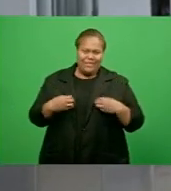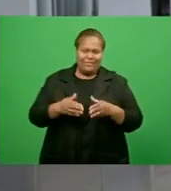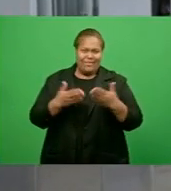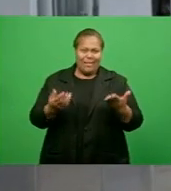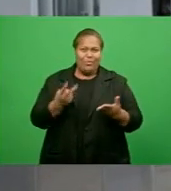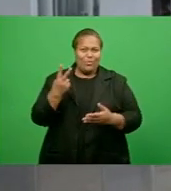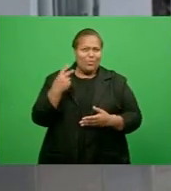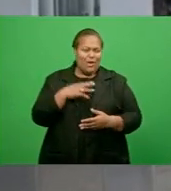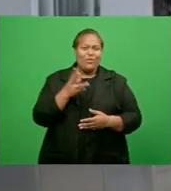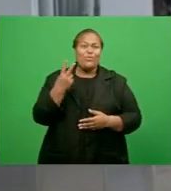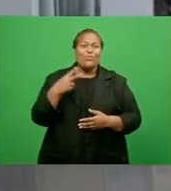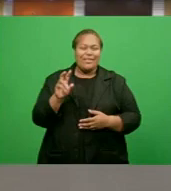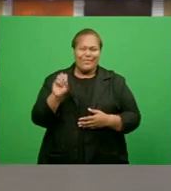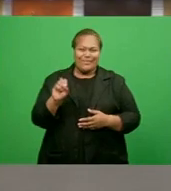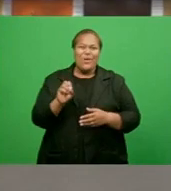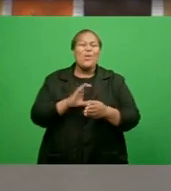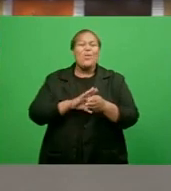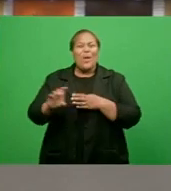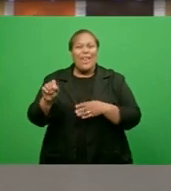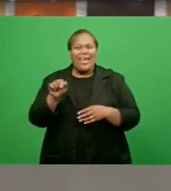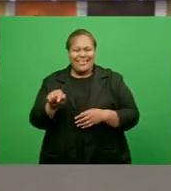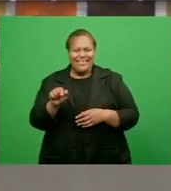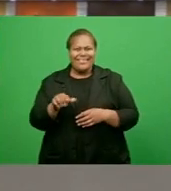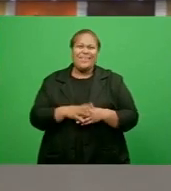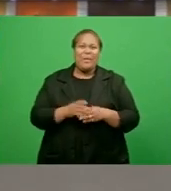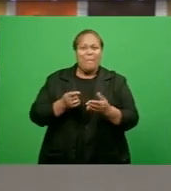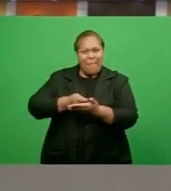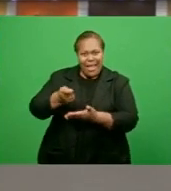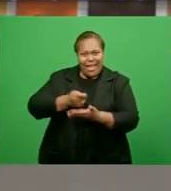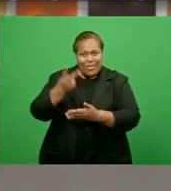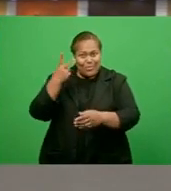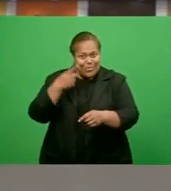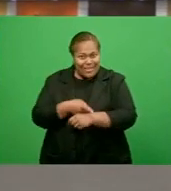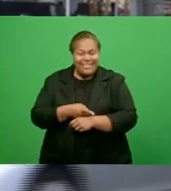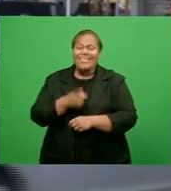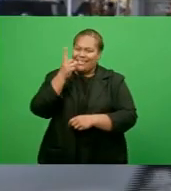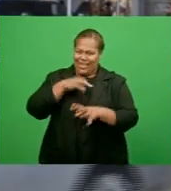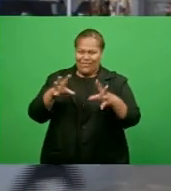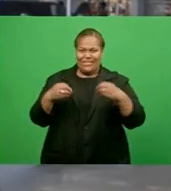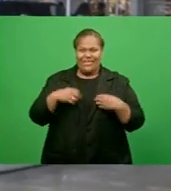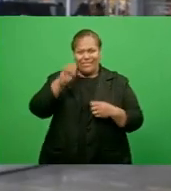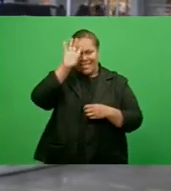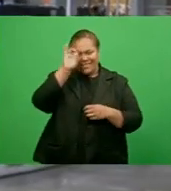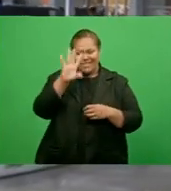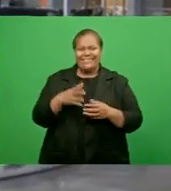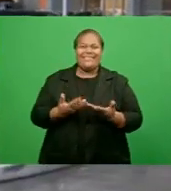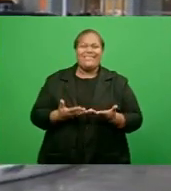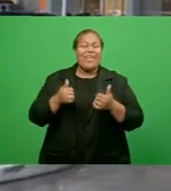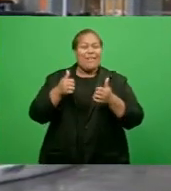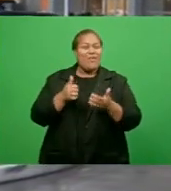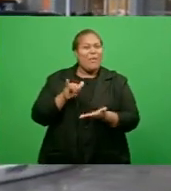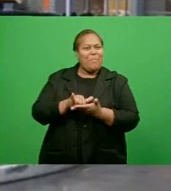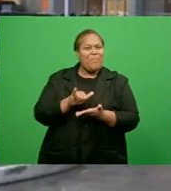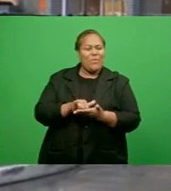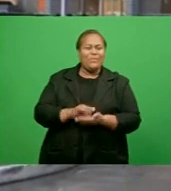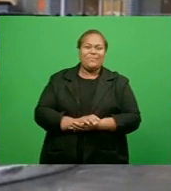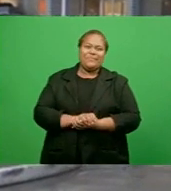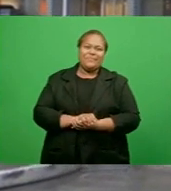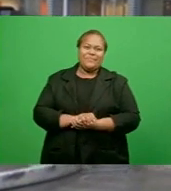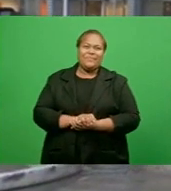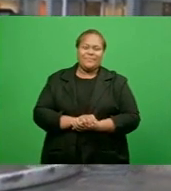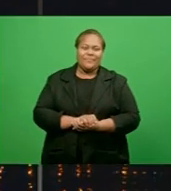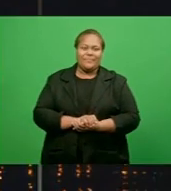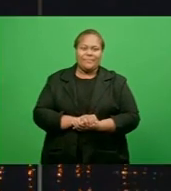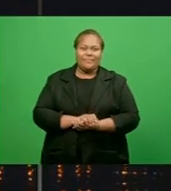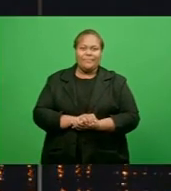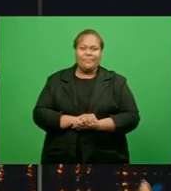assistance paid by the government, while an assessment continues for the Nosori airport taxi services. Edwin Nand,